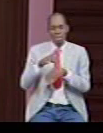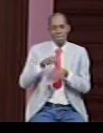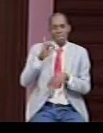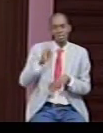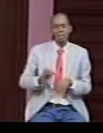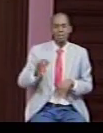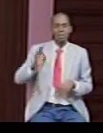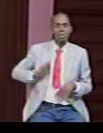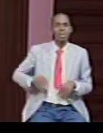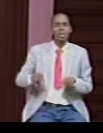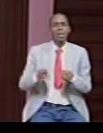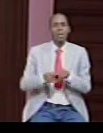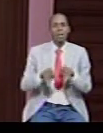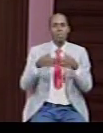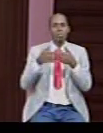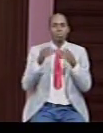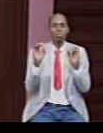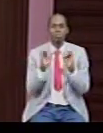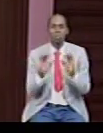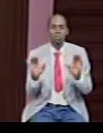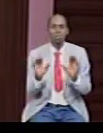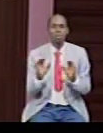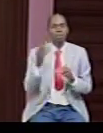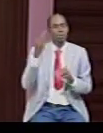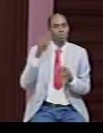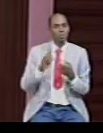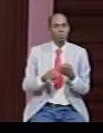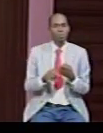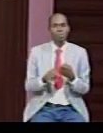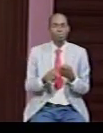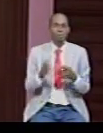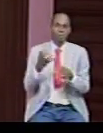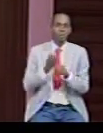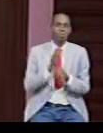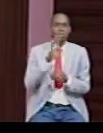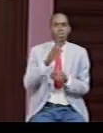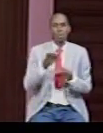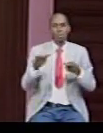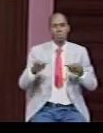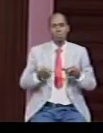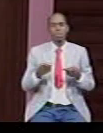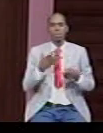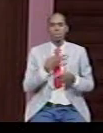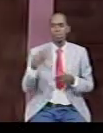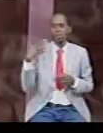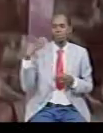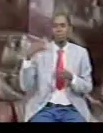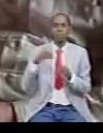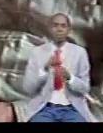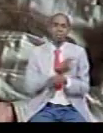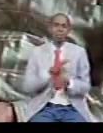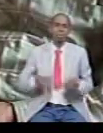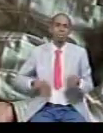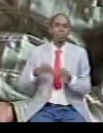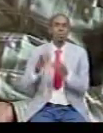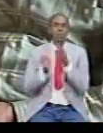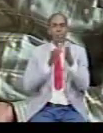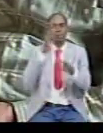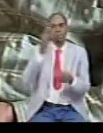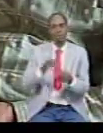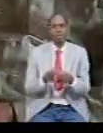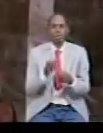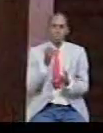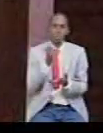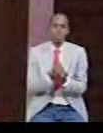loss, to retain your place and your position in Christ, in Jesus' name. Look